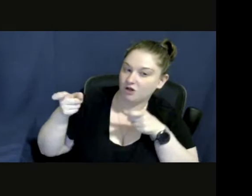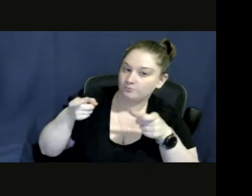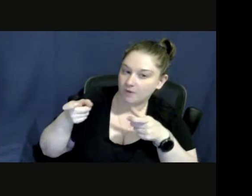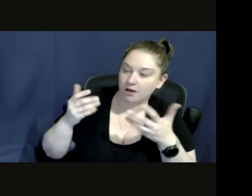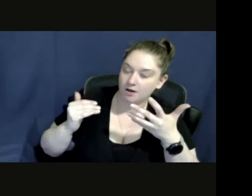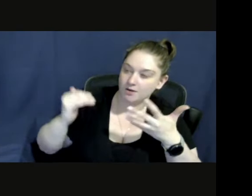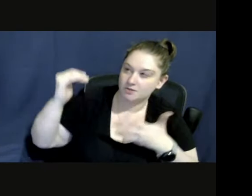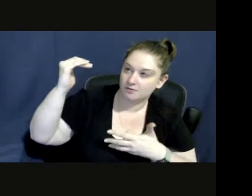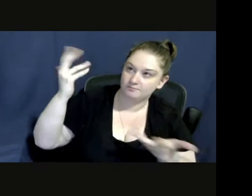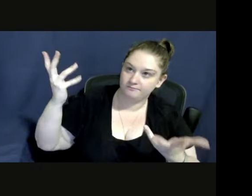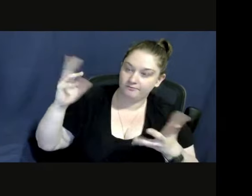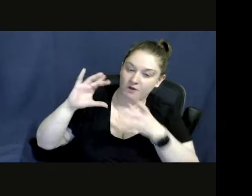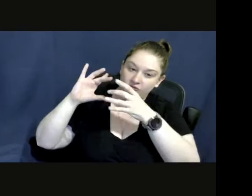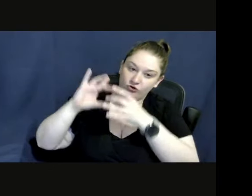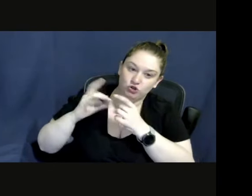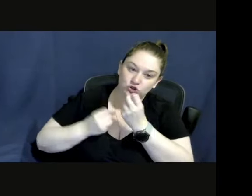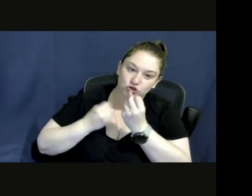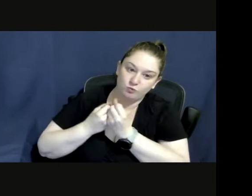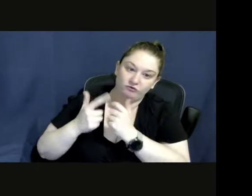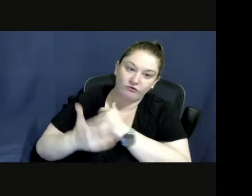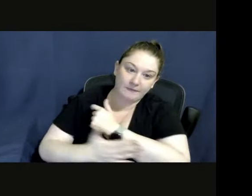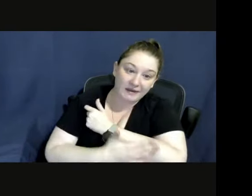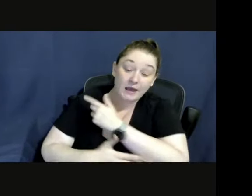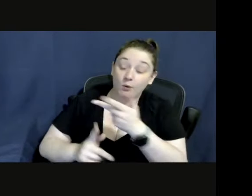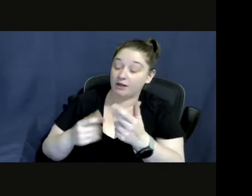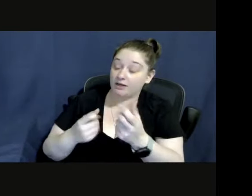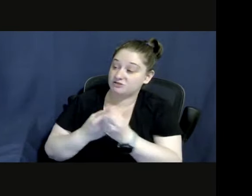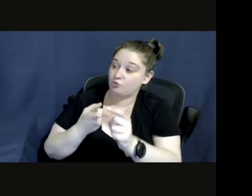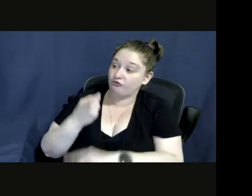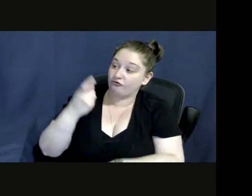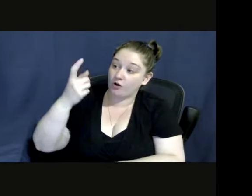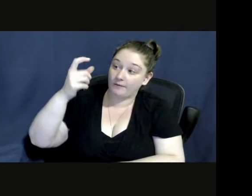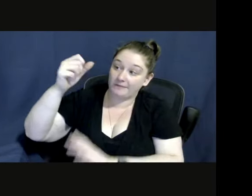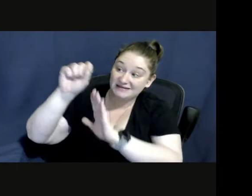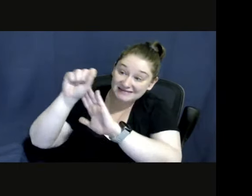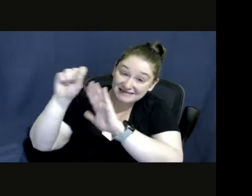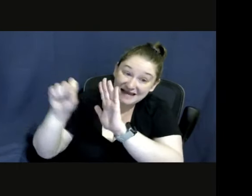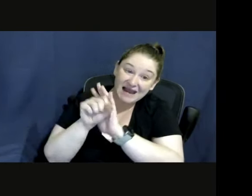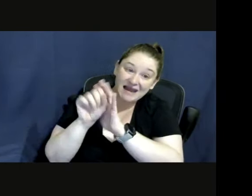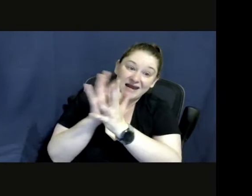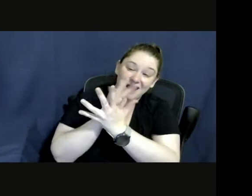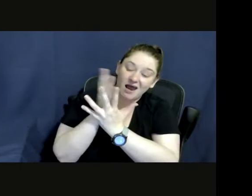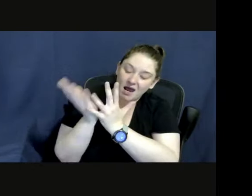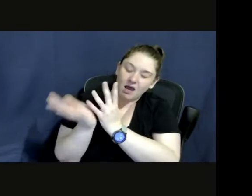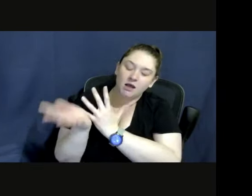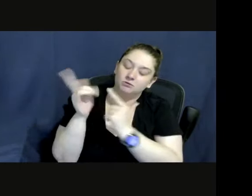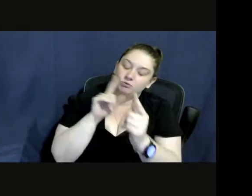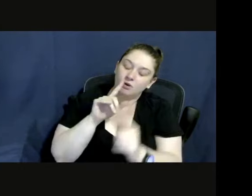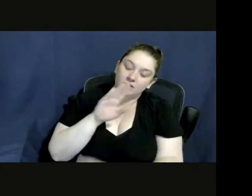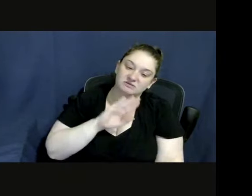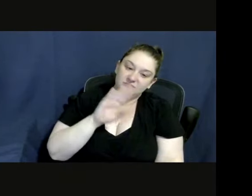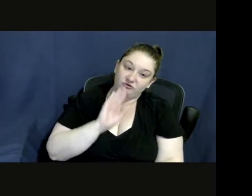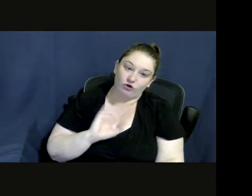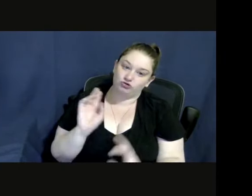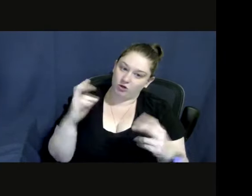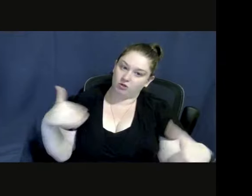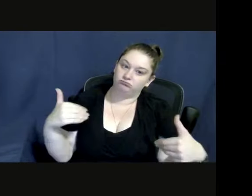far as support from our counties, support from the state, has been frustrating to say the least.